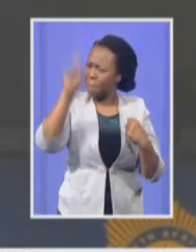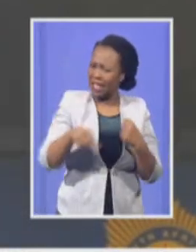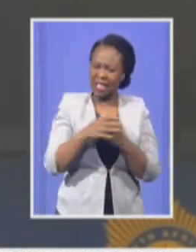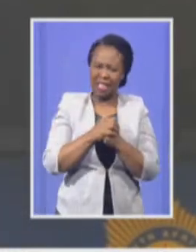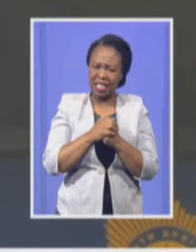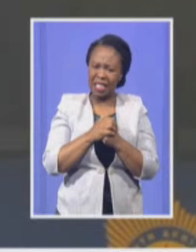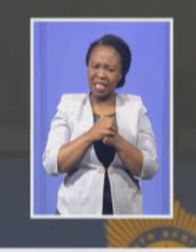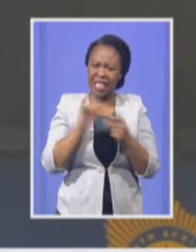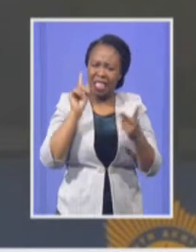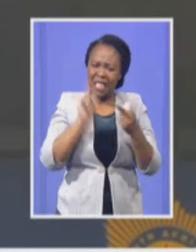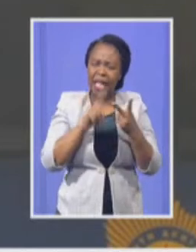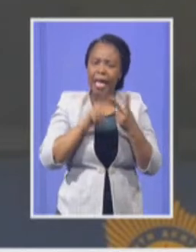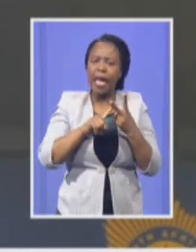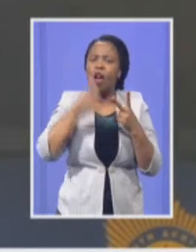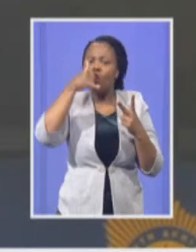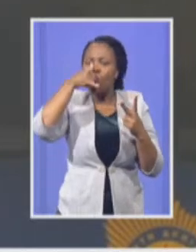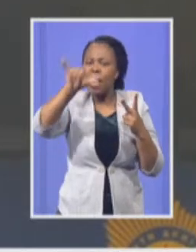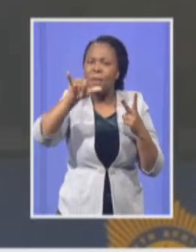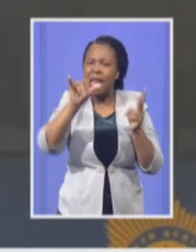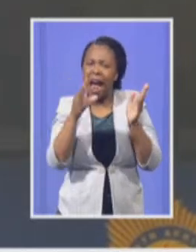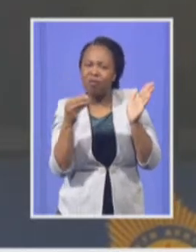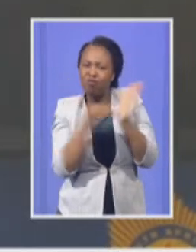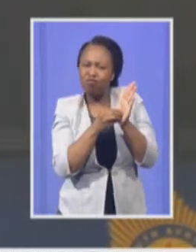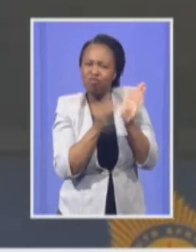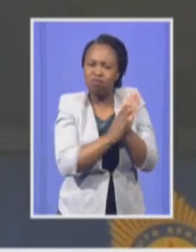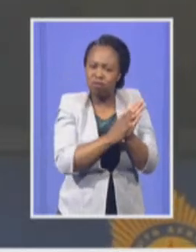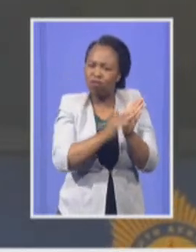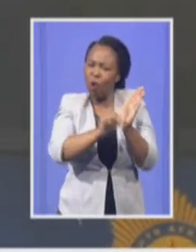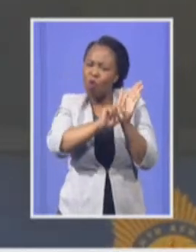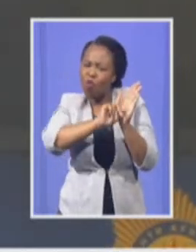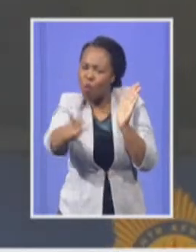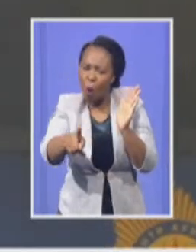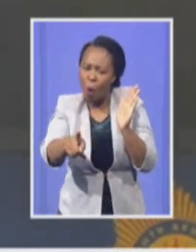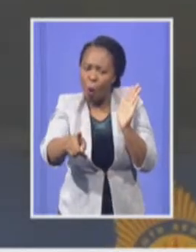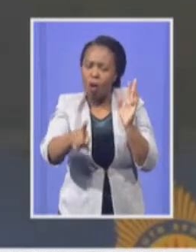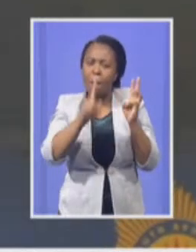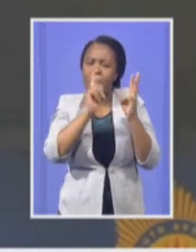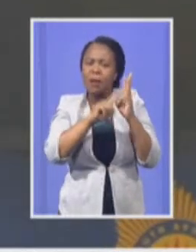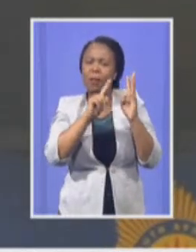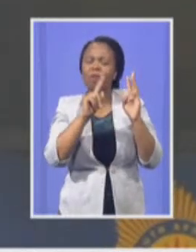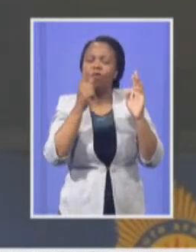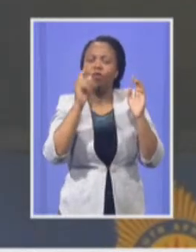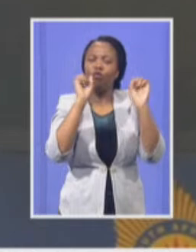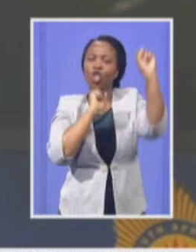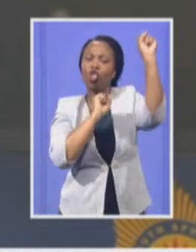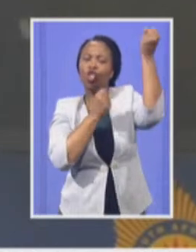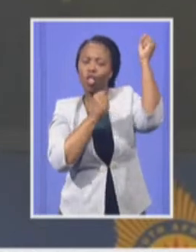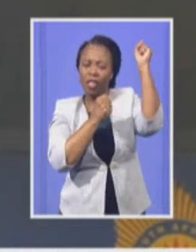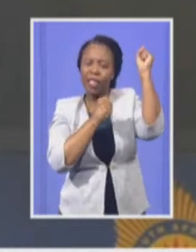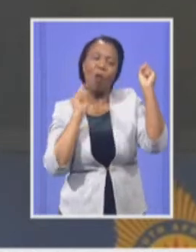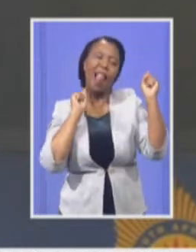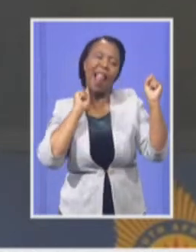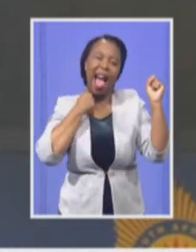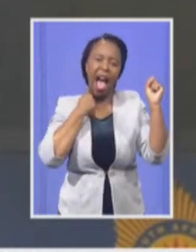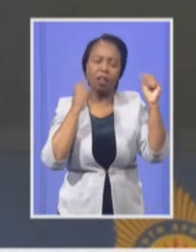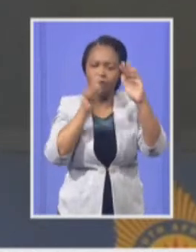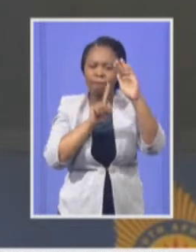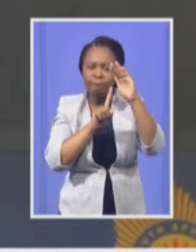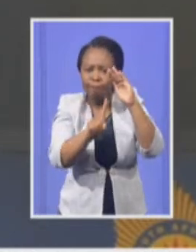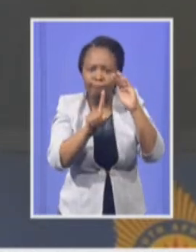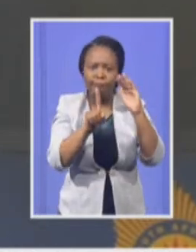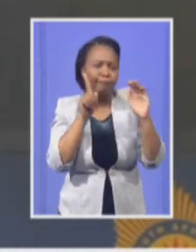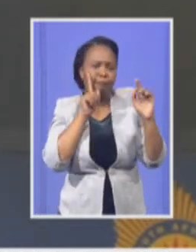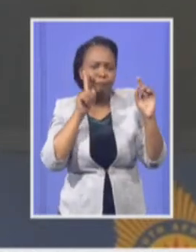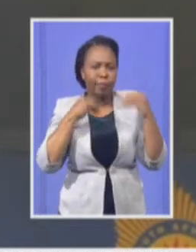kufanele ungabi na-criminal record fanele sikufake emshinini wokushekha amanga ukuthi awuyena umuntu